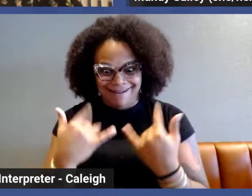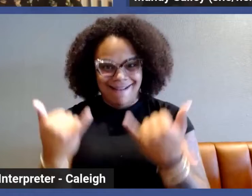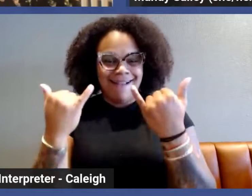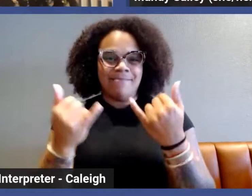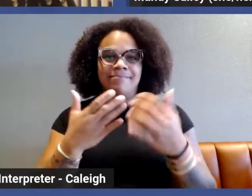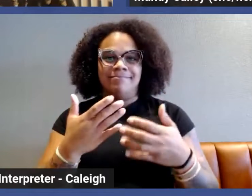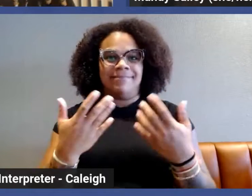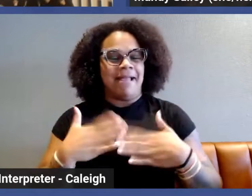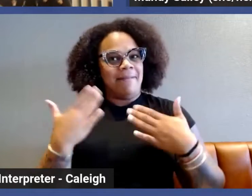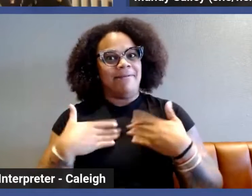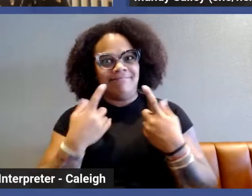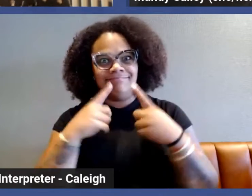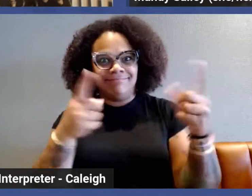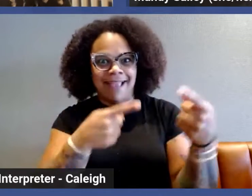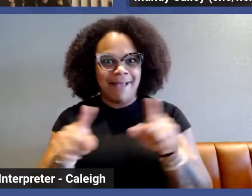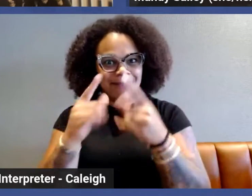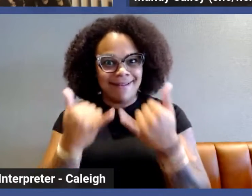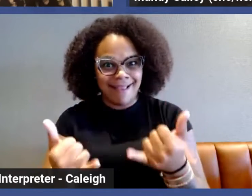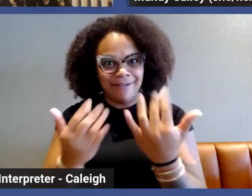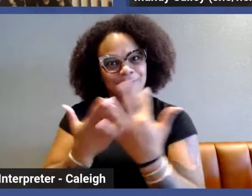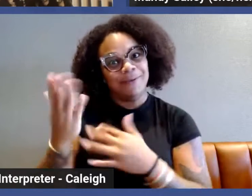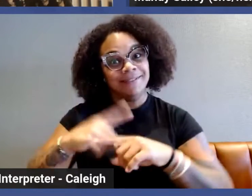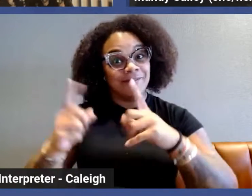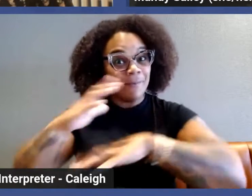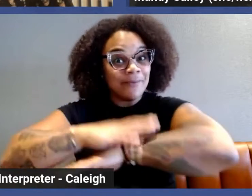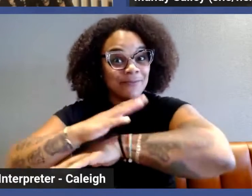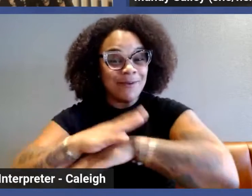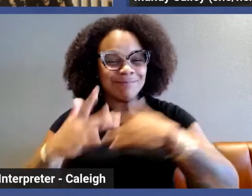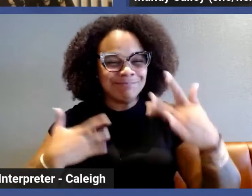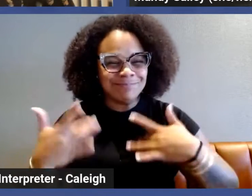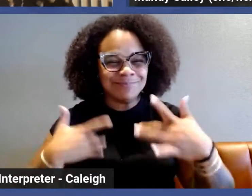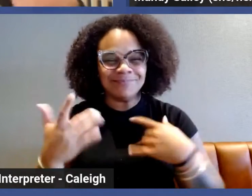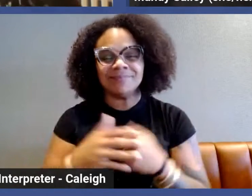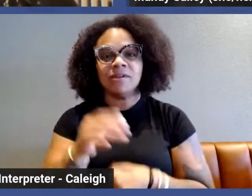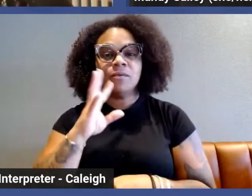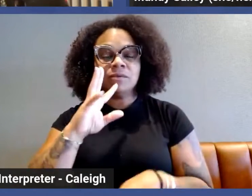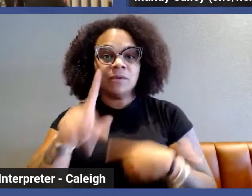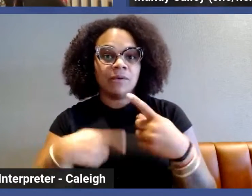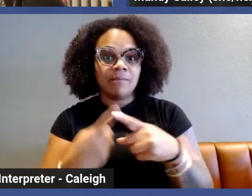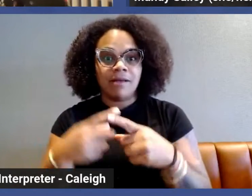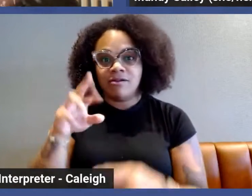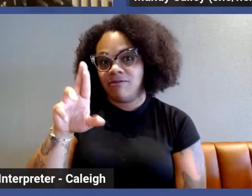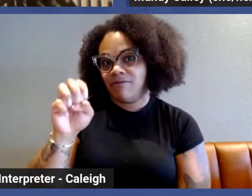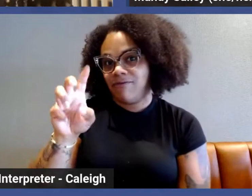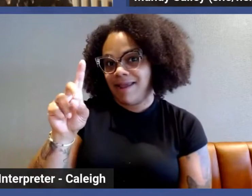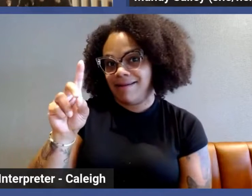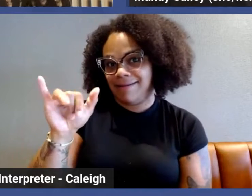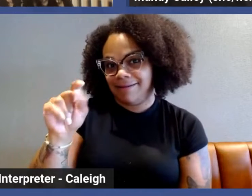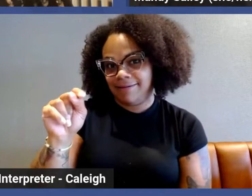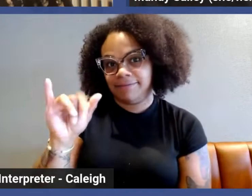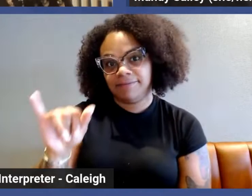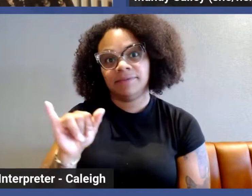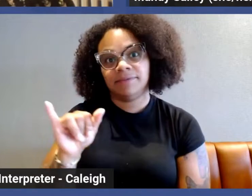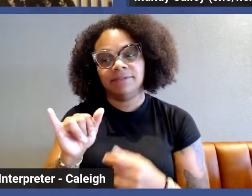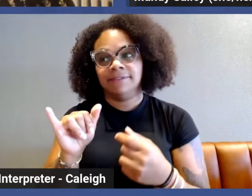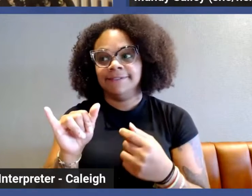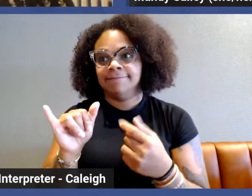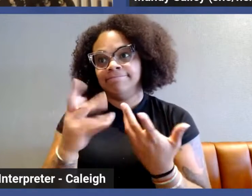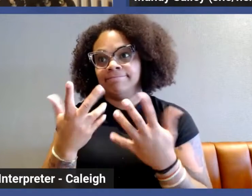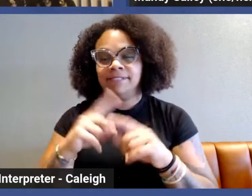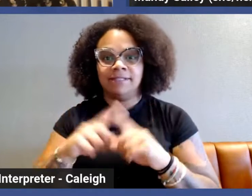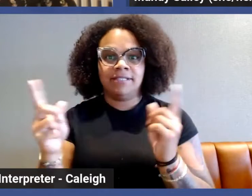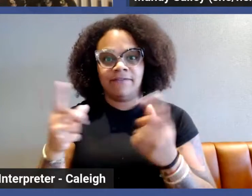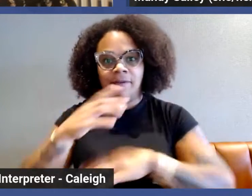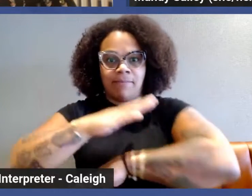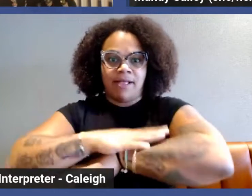a different platform. So exciting stuff. And we're going to be talking about Reddit, which is a entirely different platform